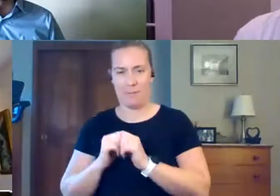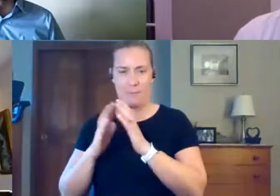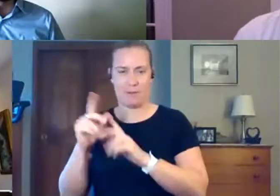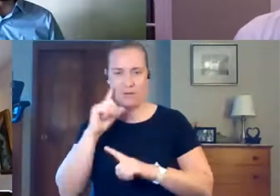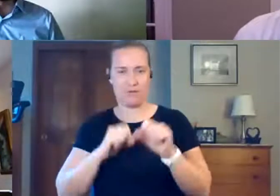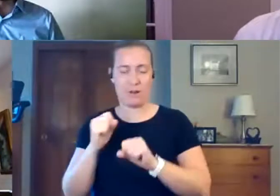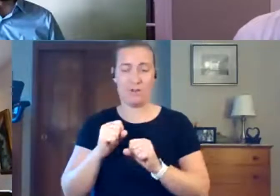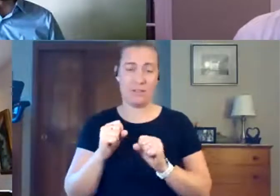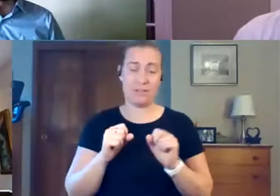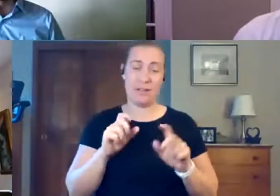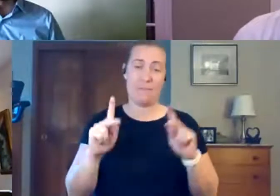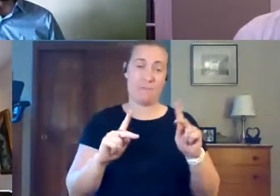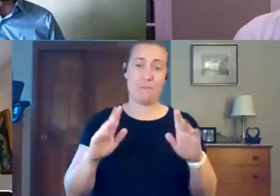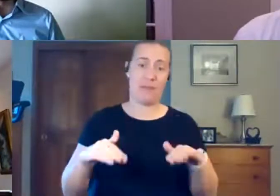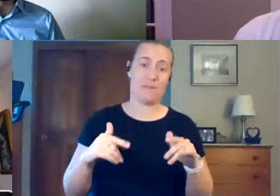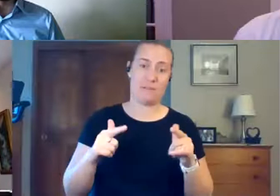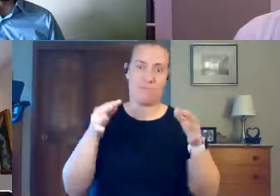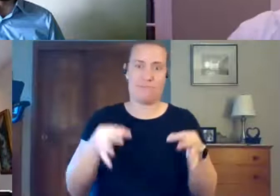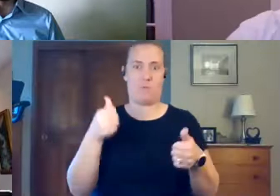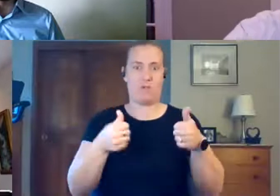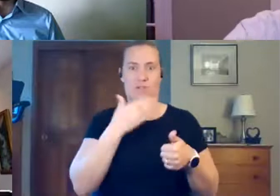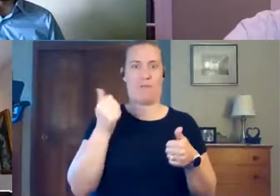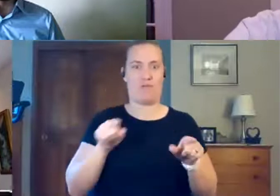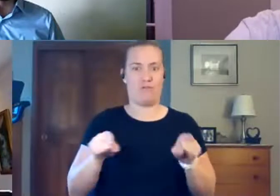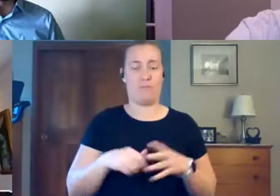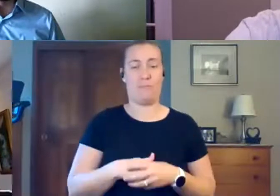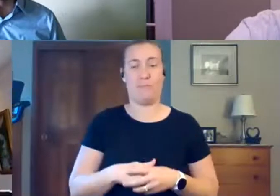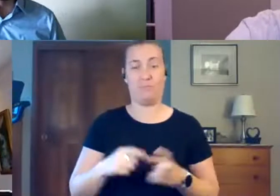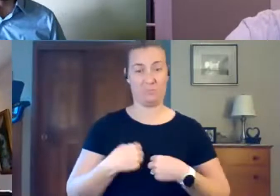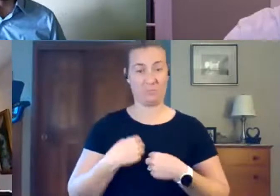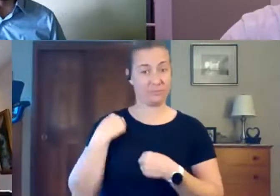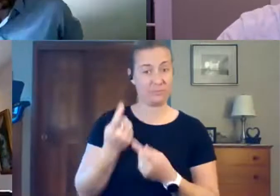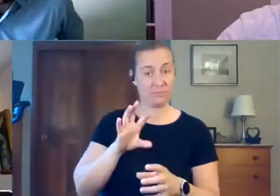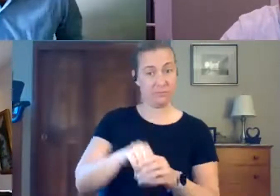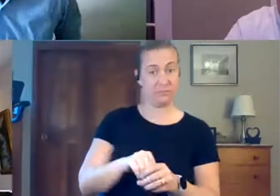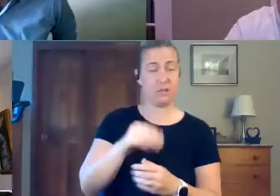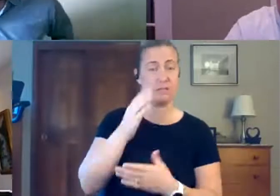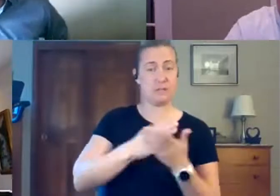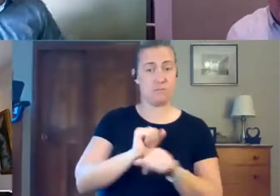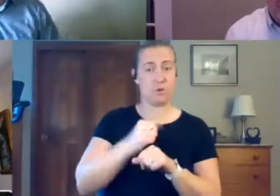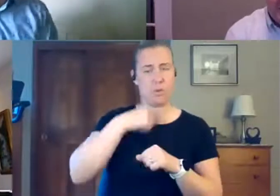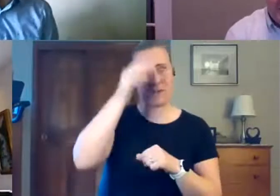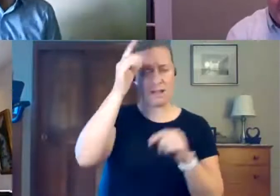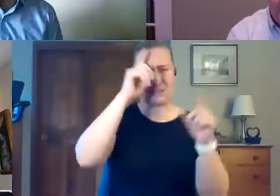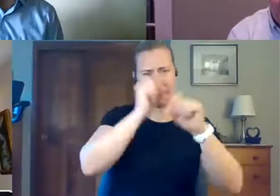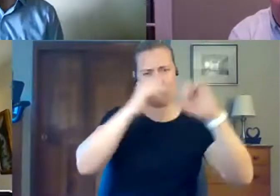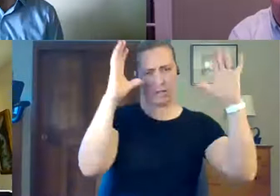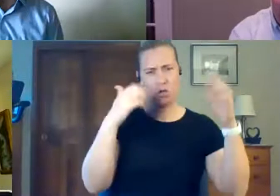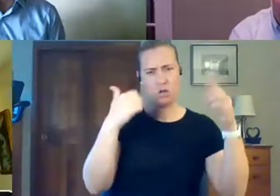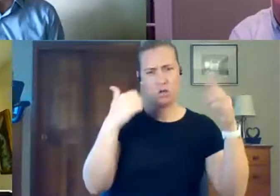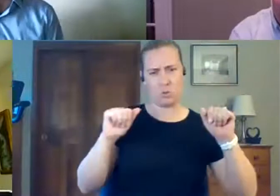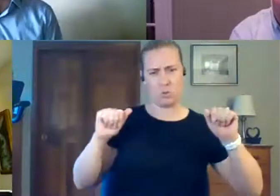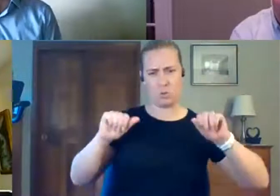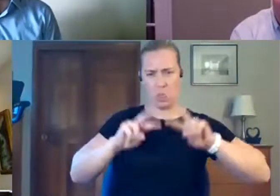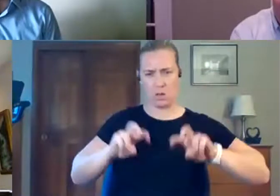to be determined. So I've been involved with some work where we sort of conceptually try to look at different factors. So there's a paper led